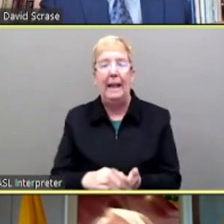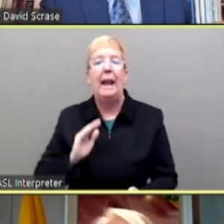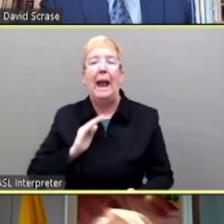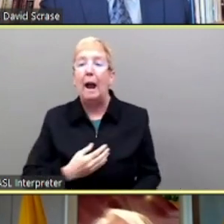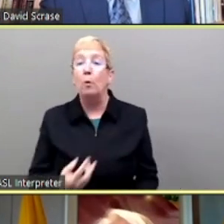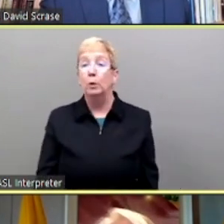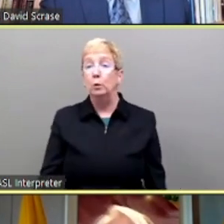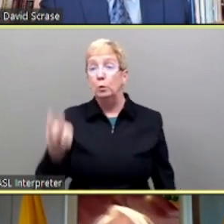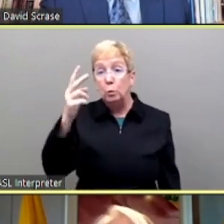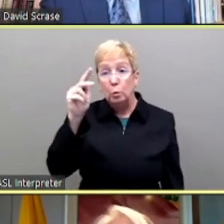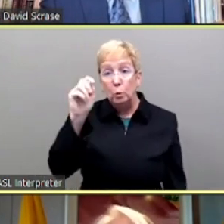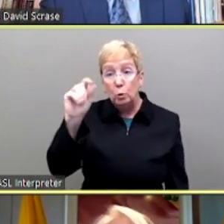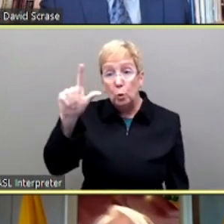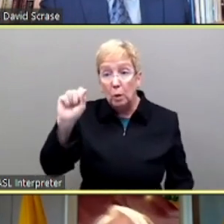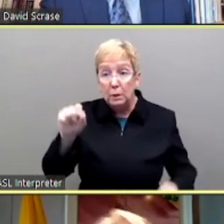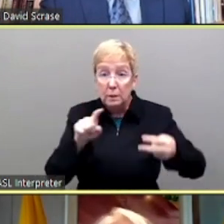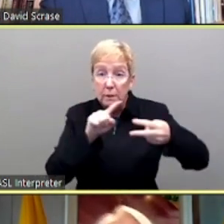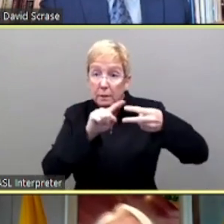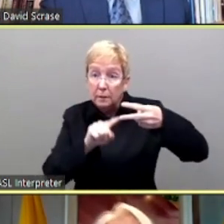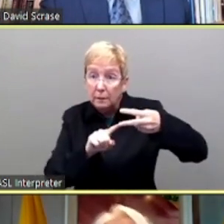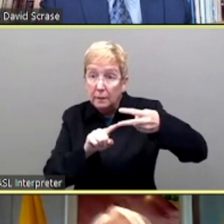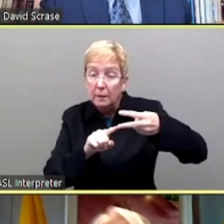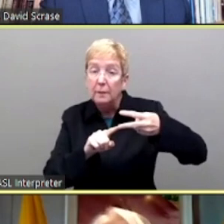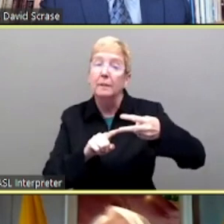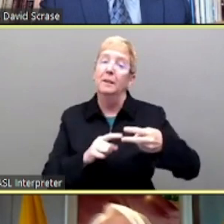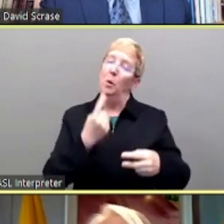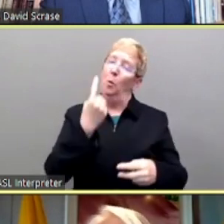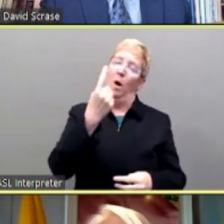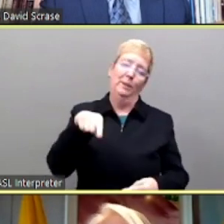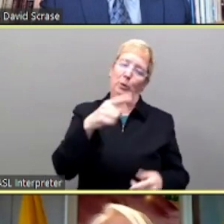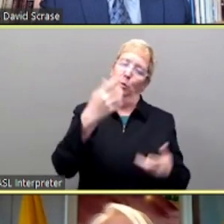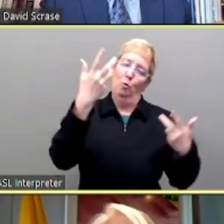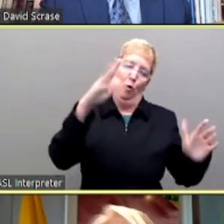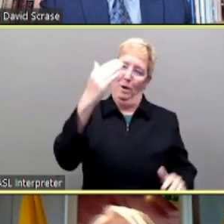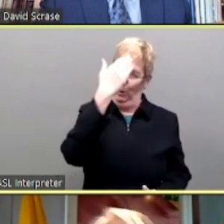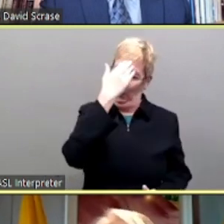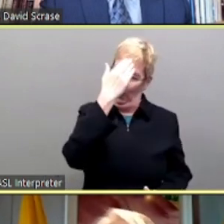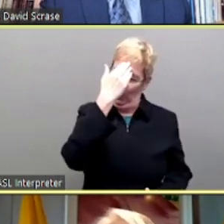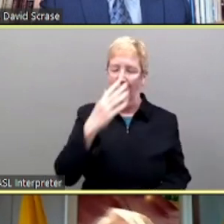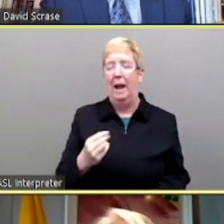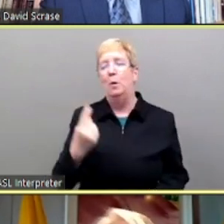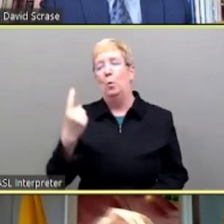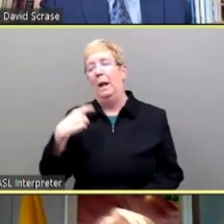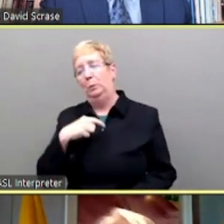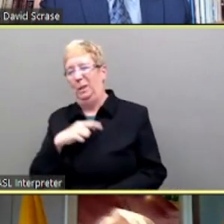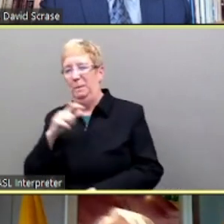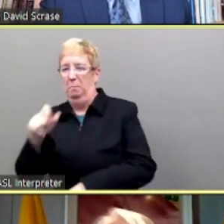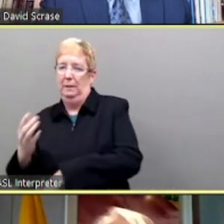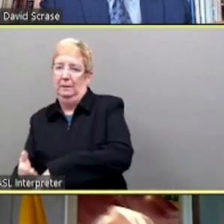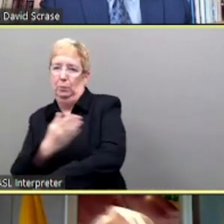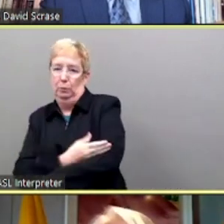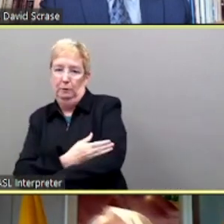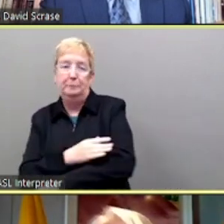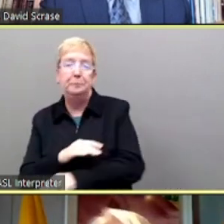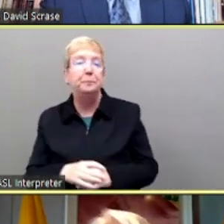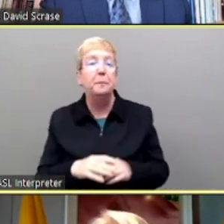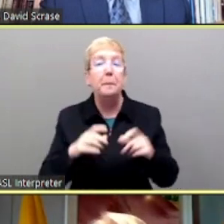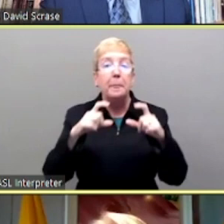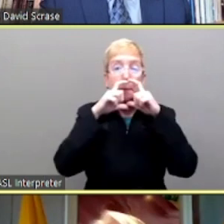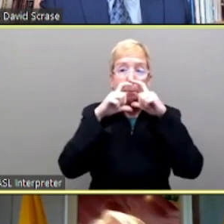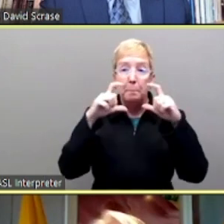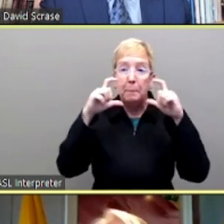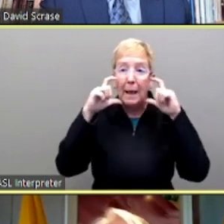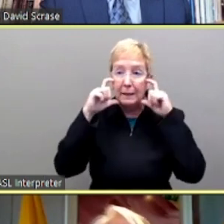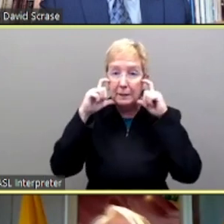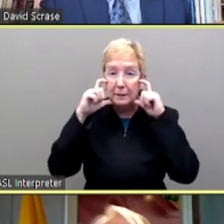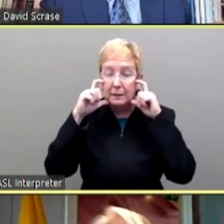us today? One is going to be incredibly familiar, and the other one we need to do a better job at. Masks are still